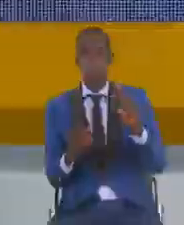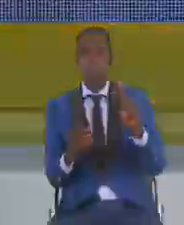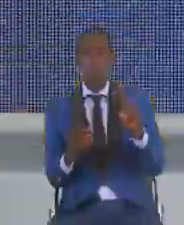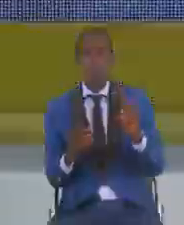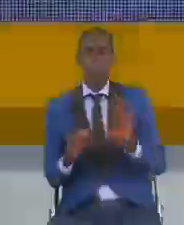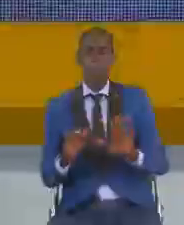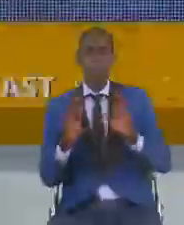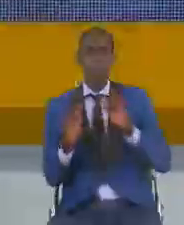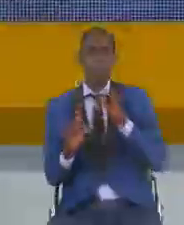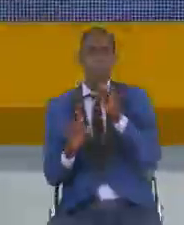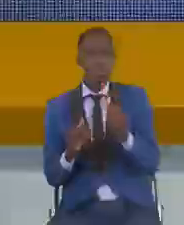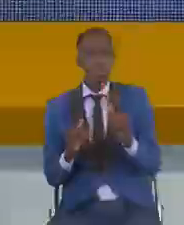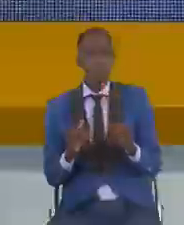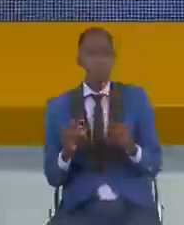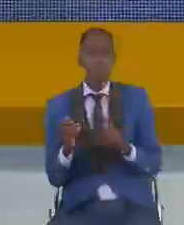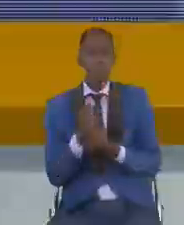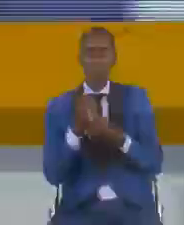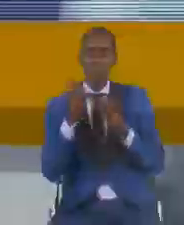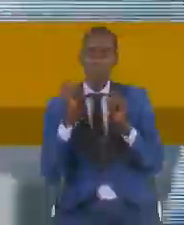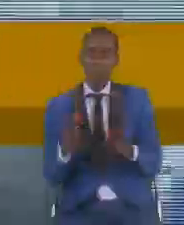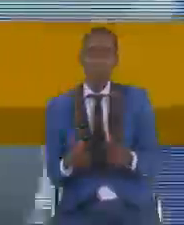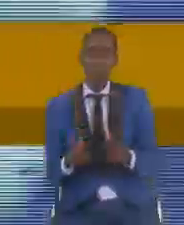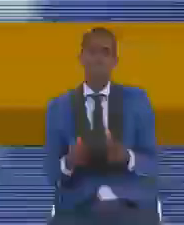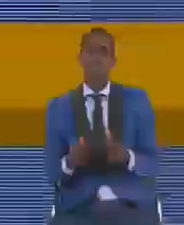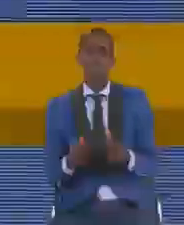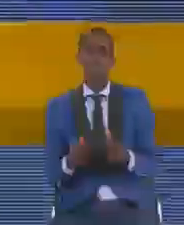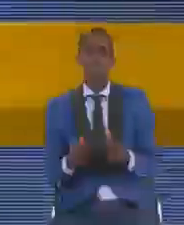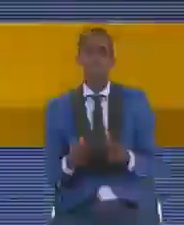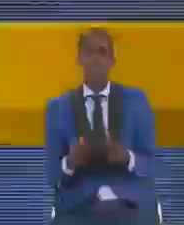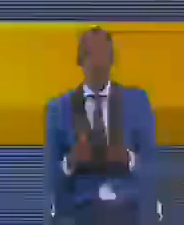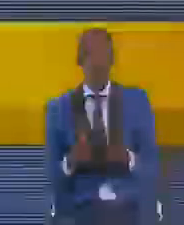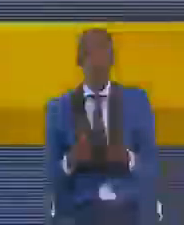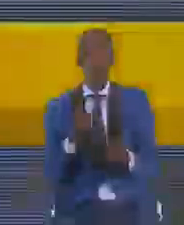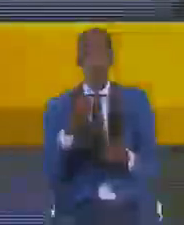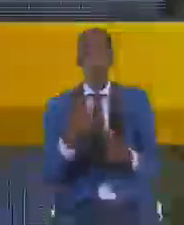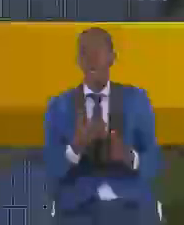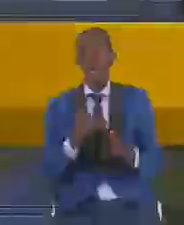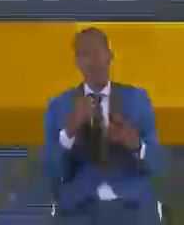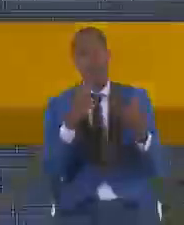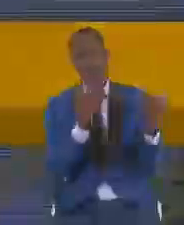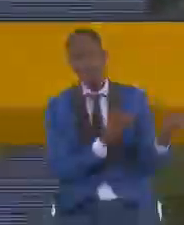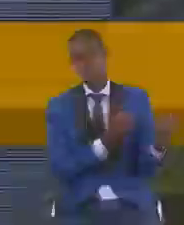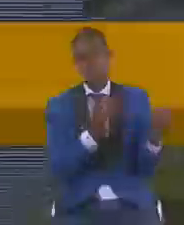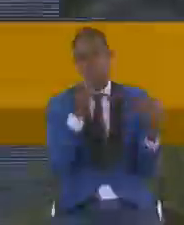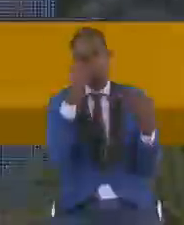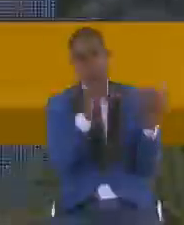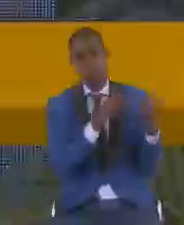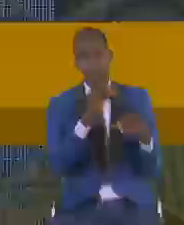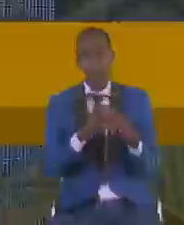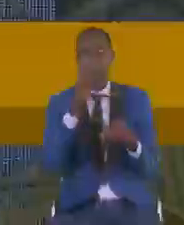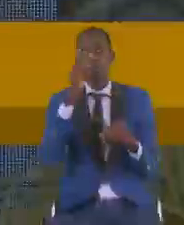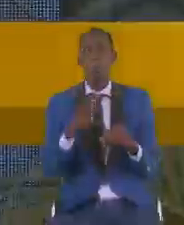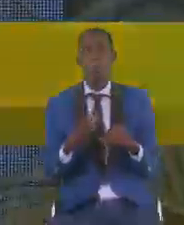hold fast. Hold fast. You have faith in God, hold that